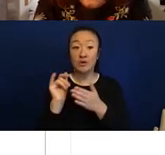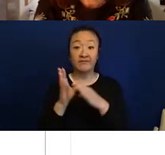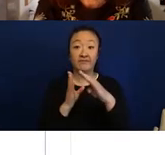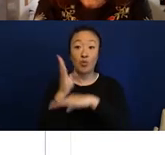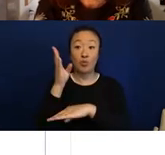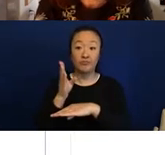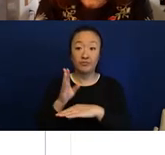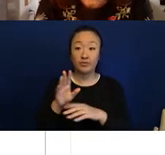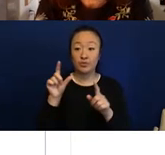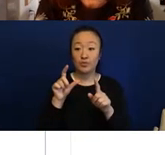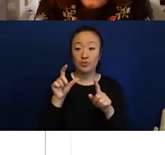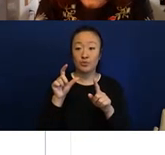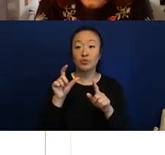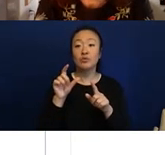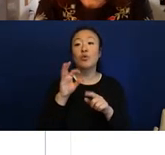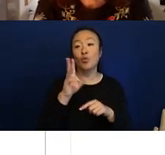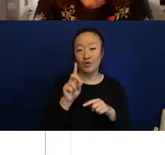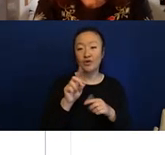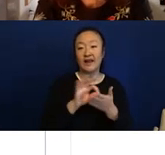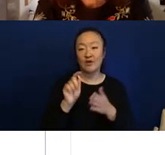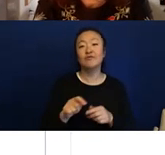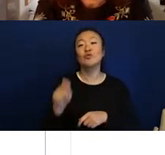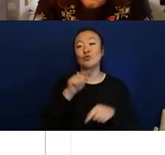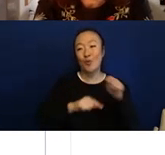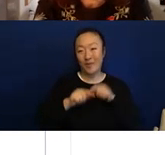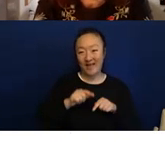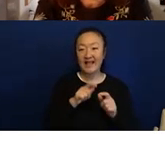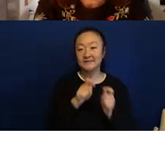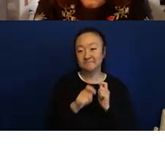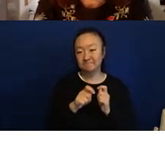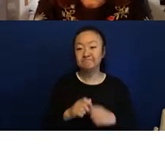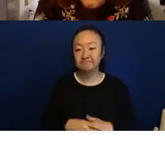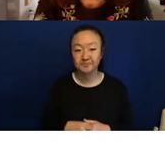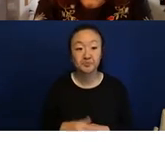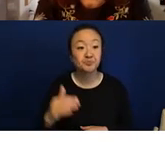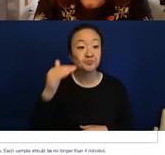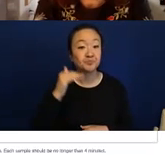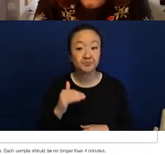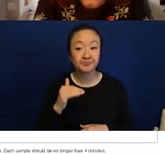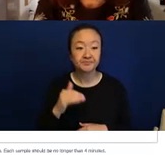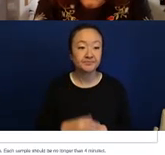count, you will have to go back and edit. Okay, next.